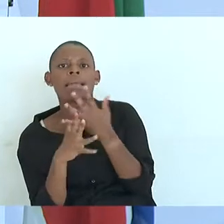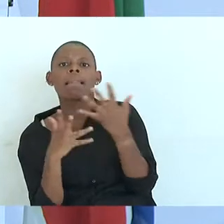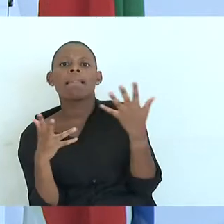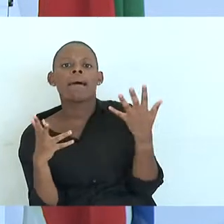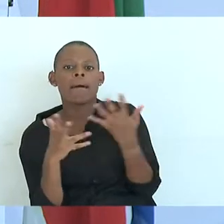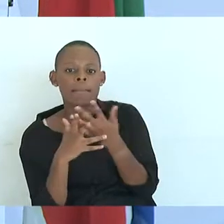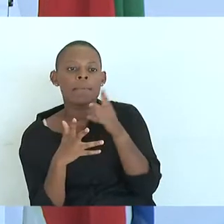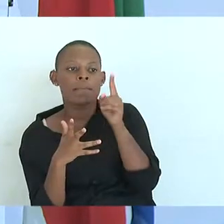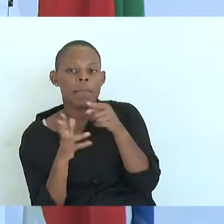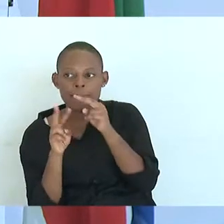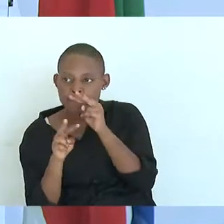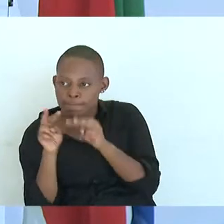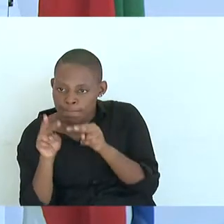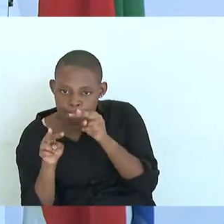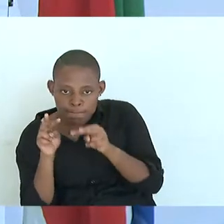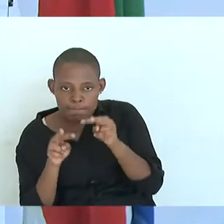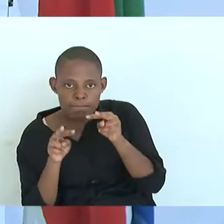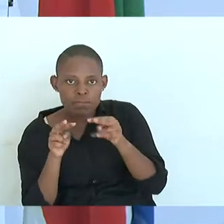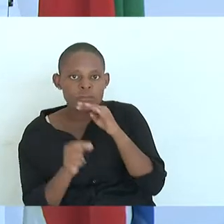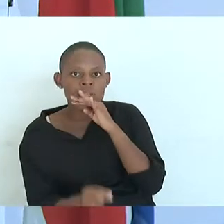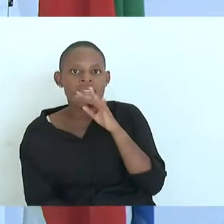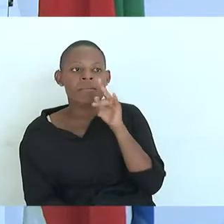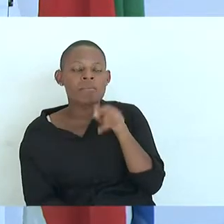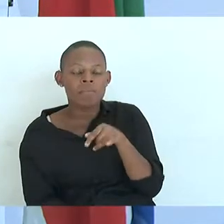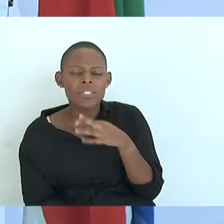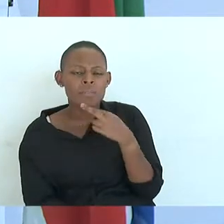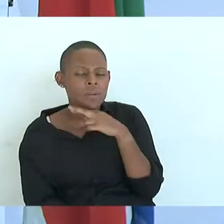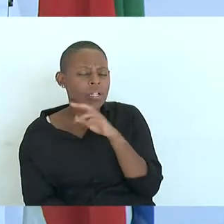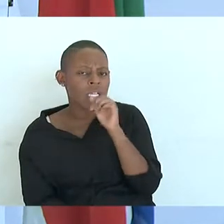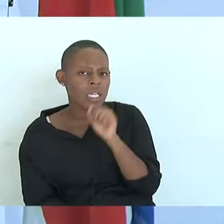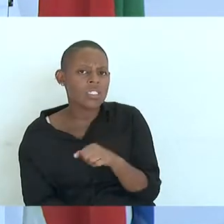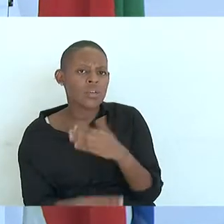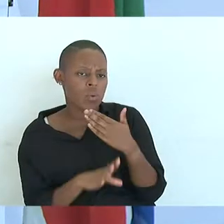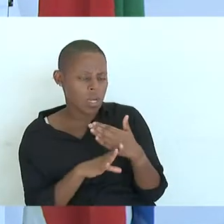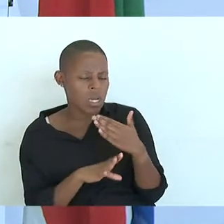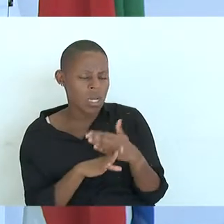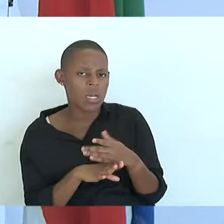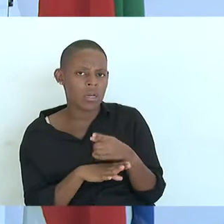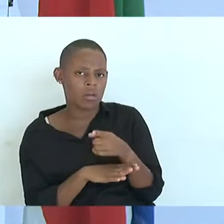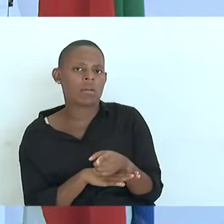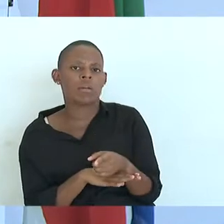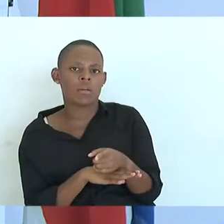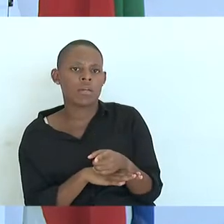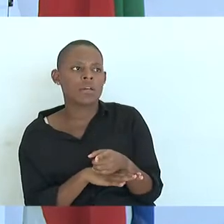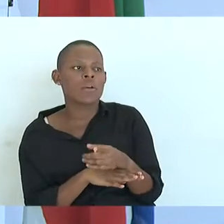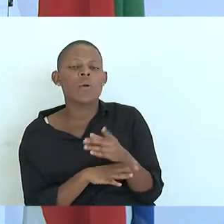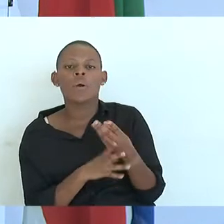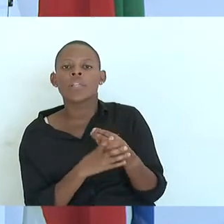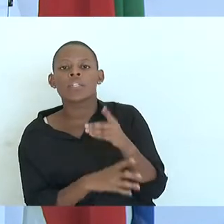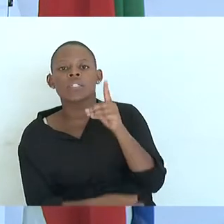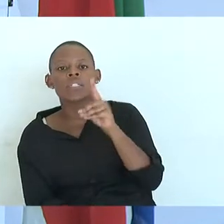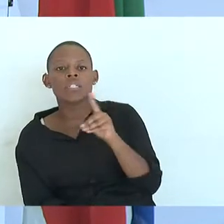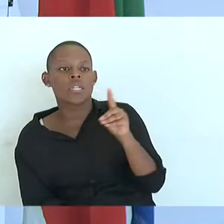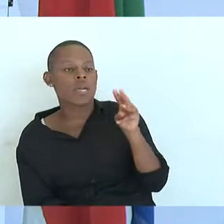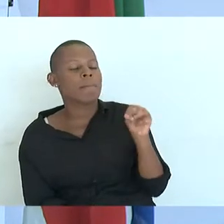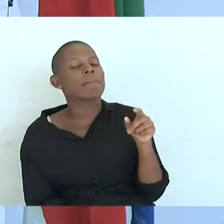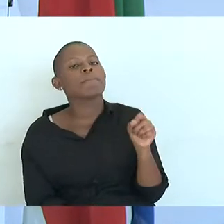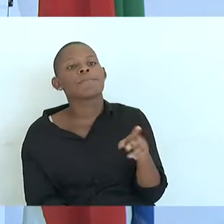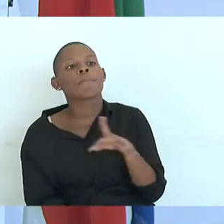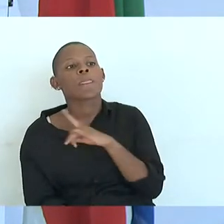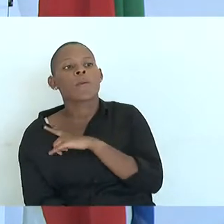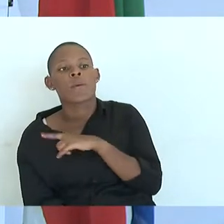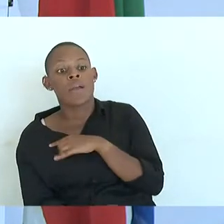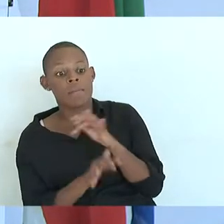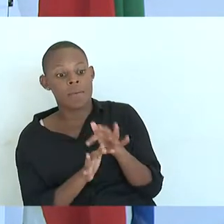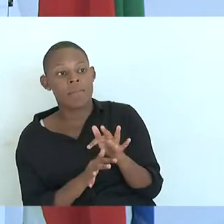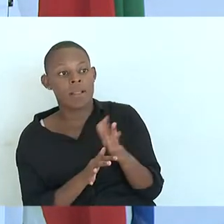Focus on making it real. Let's work through DDM, because that's where our people